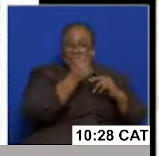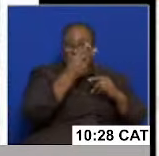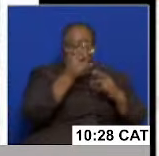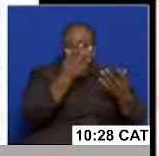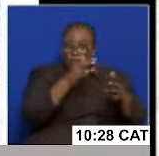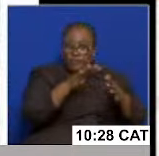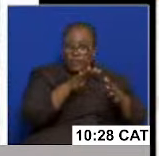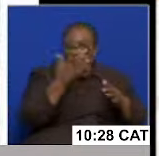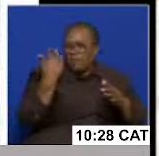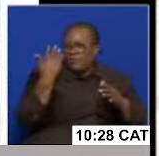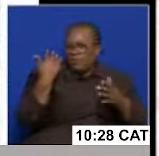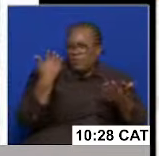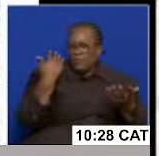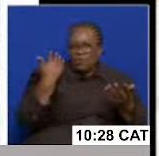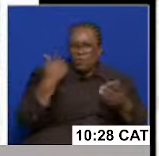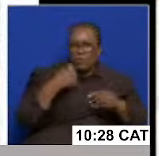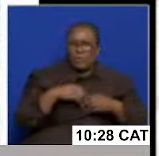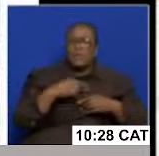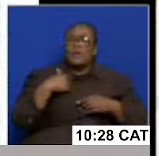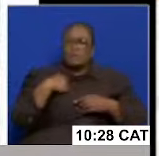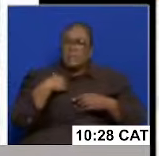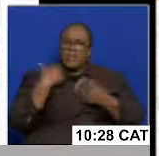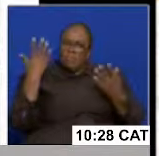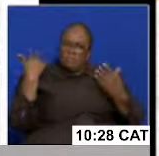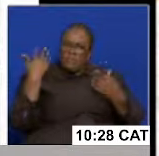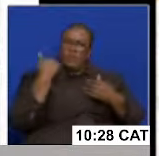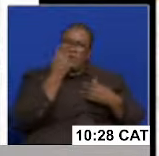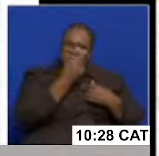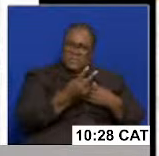No, I have seen it before. Where have you seen it?